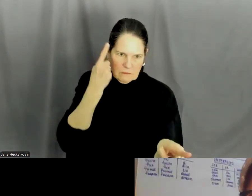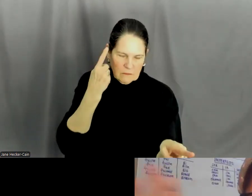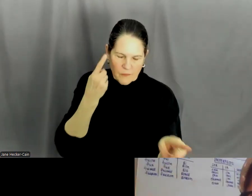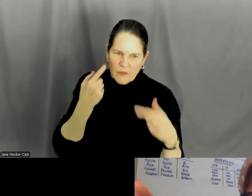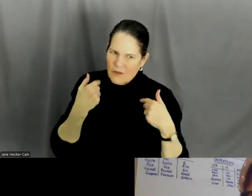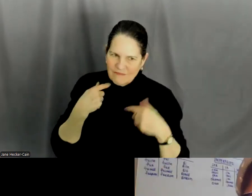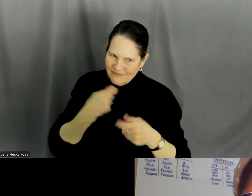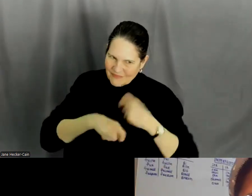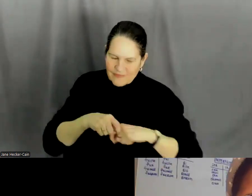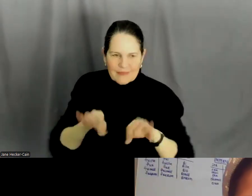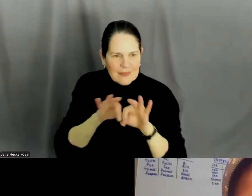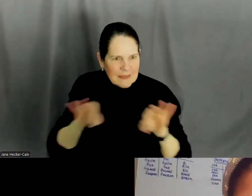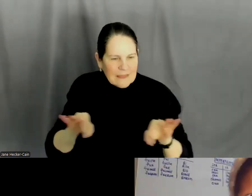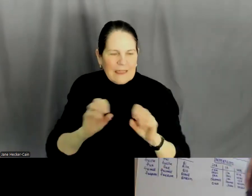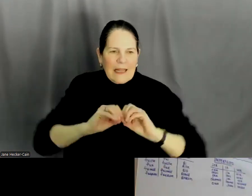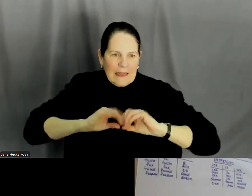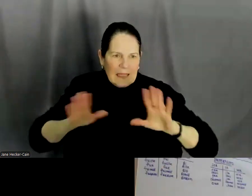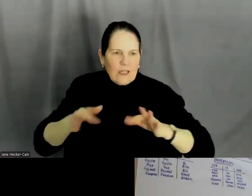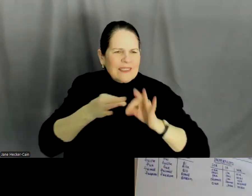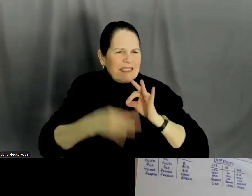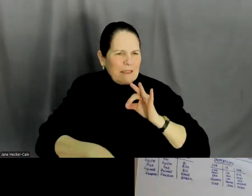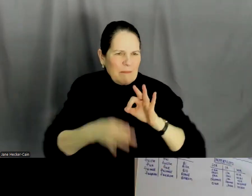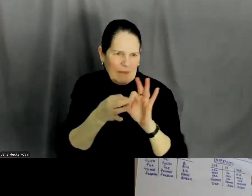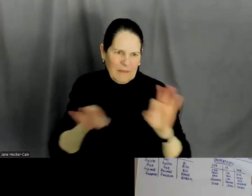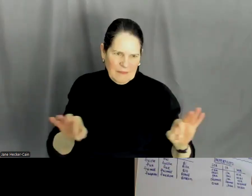recognizing our role as translators.